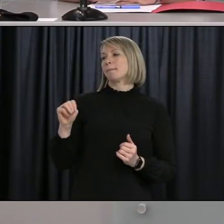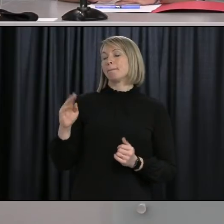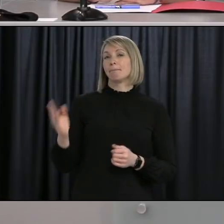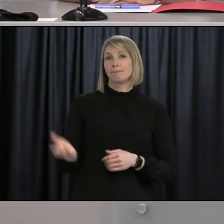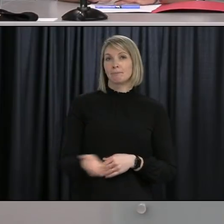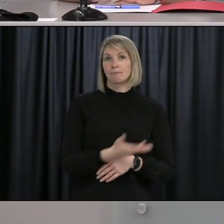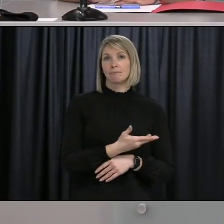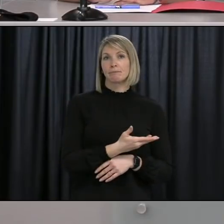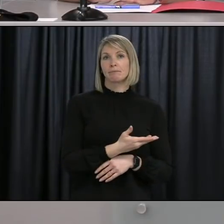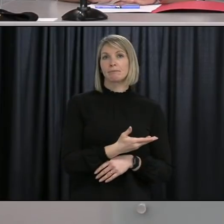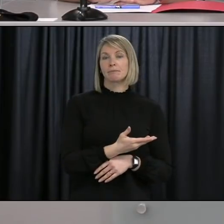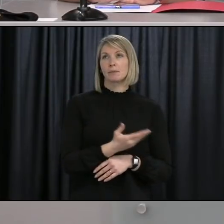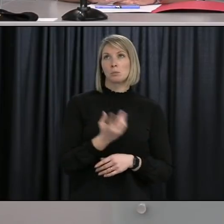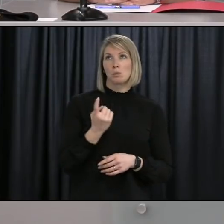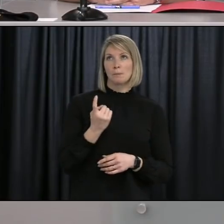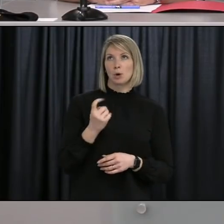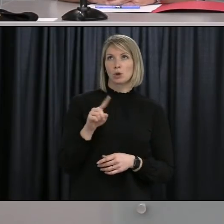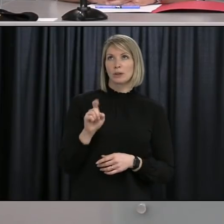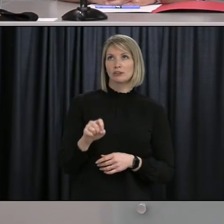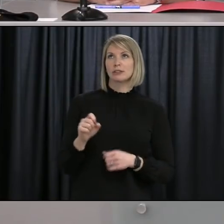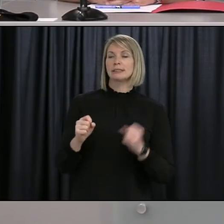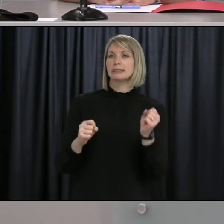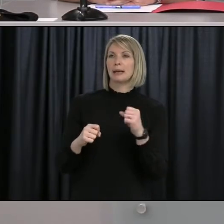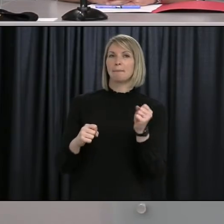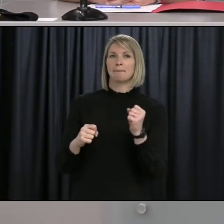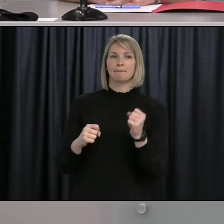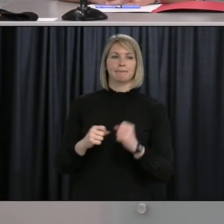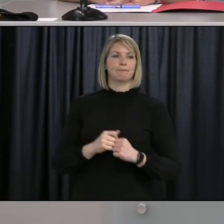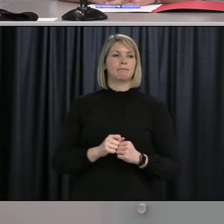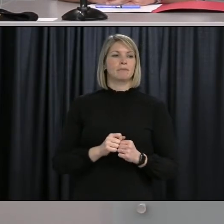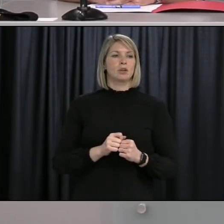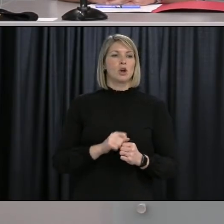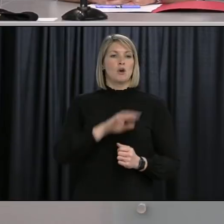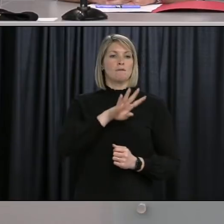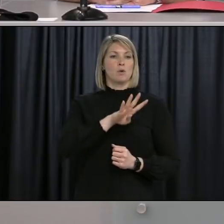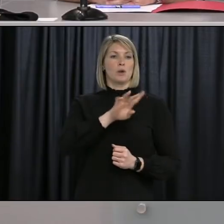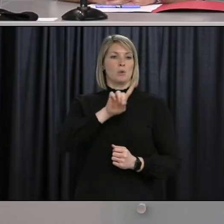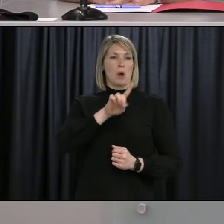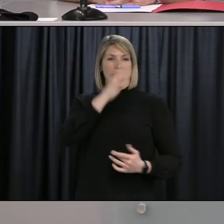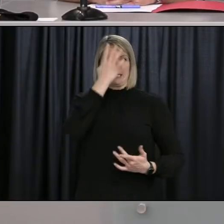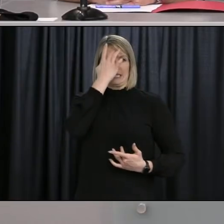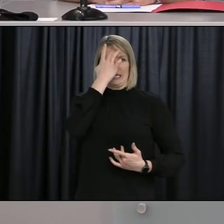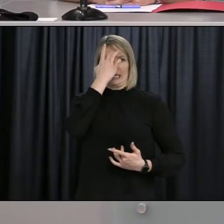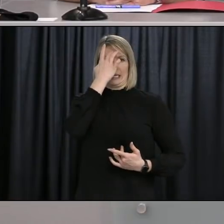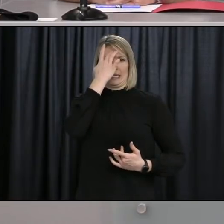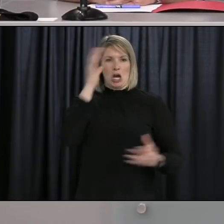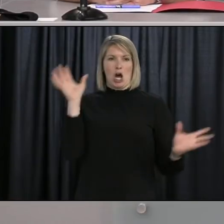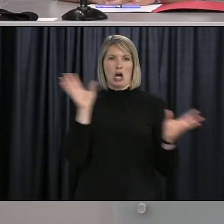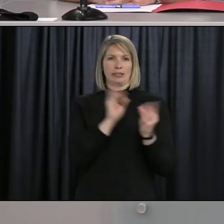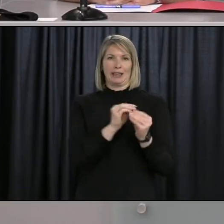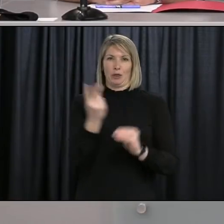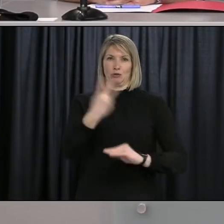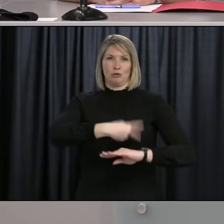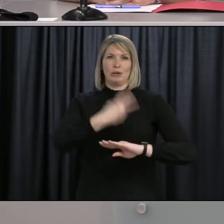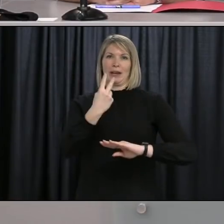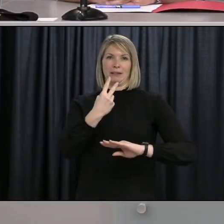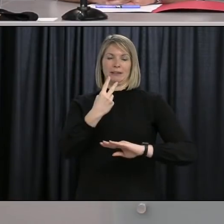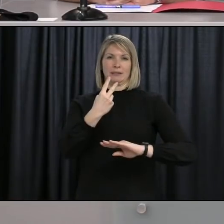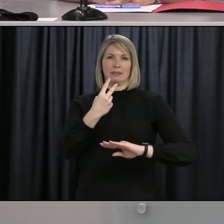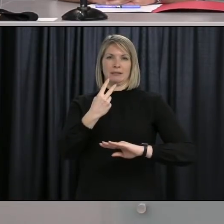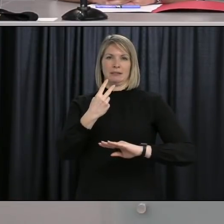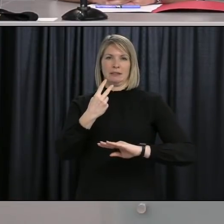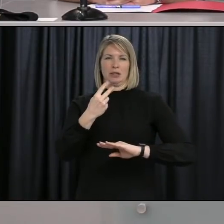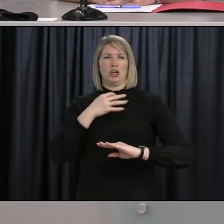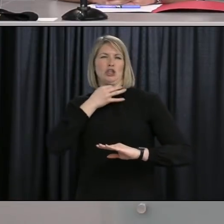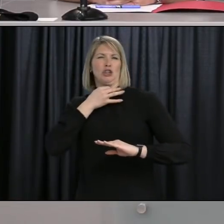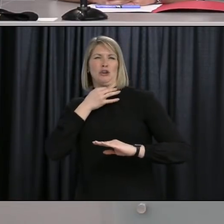question? I do. With 41 new cases in 2 days and more inevitable, at what point do we see a